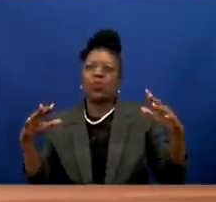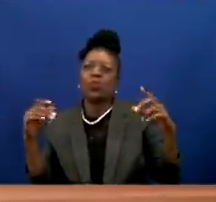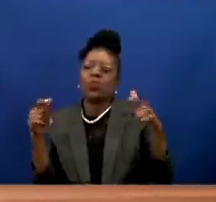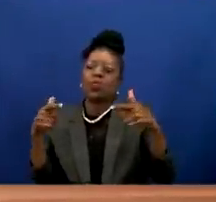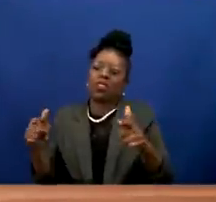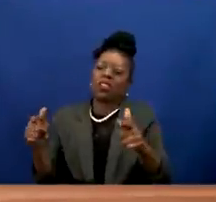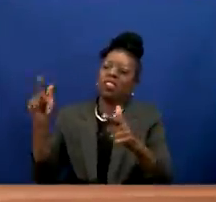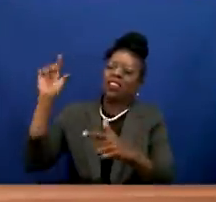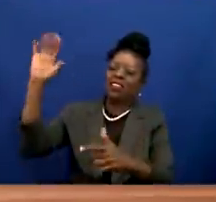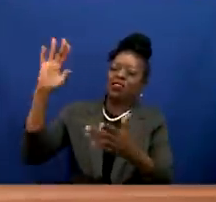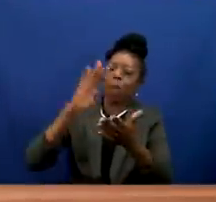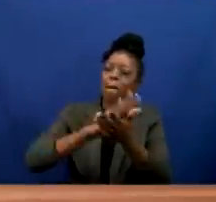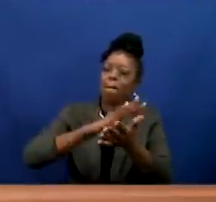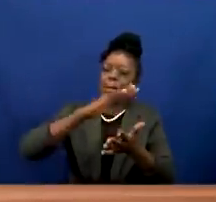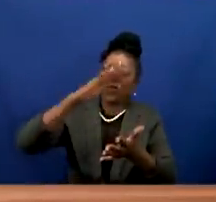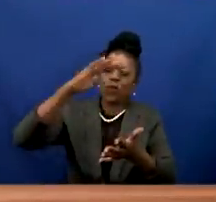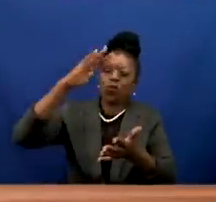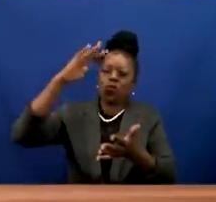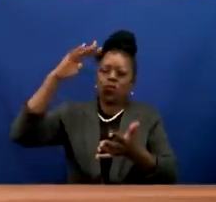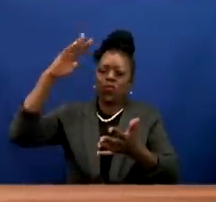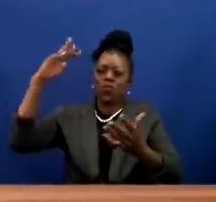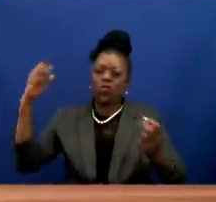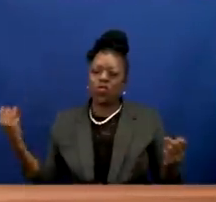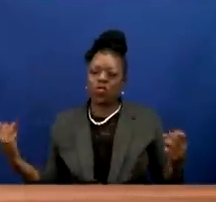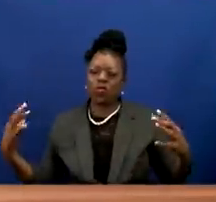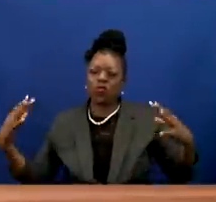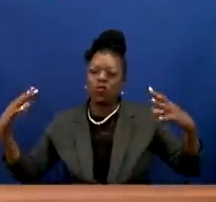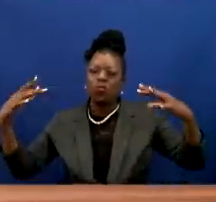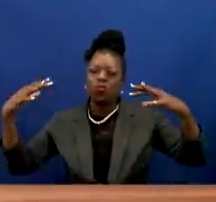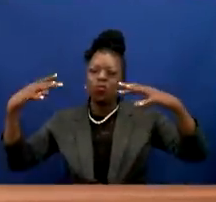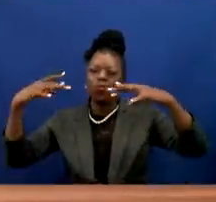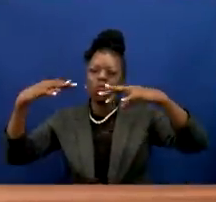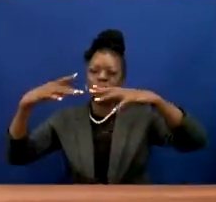Let your glory fill this house